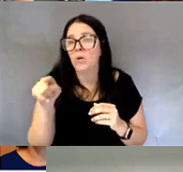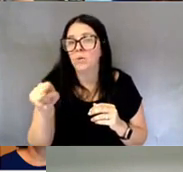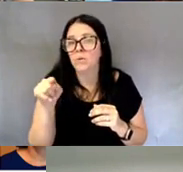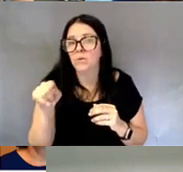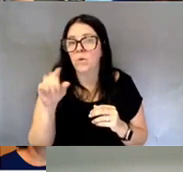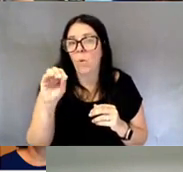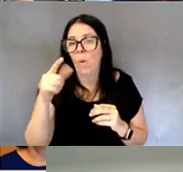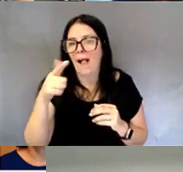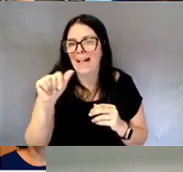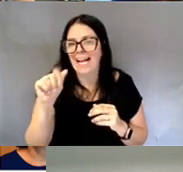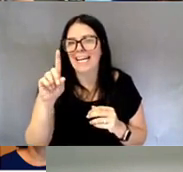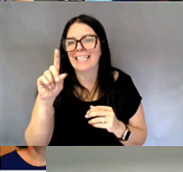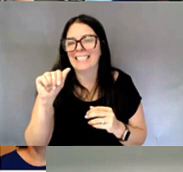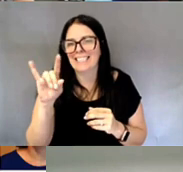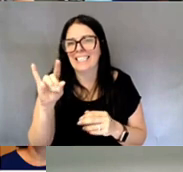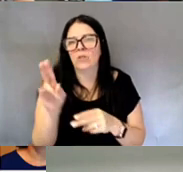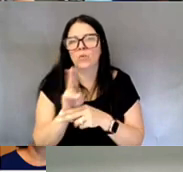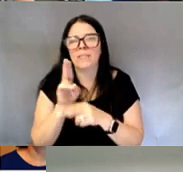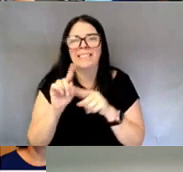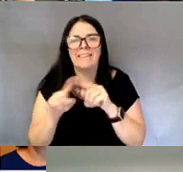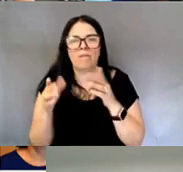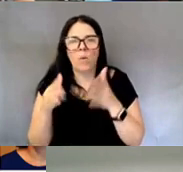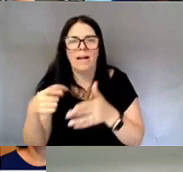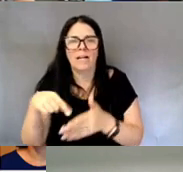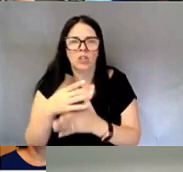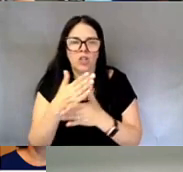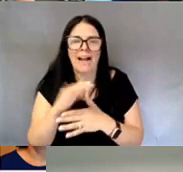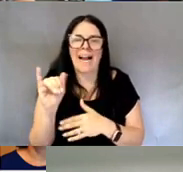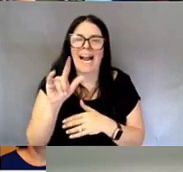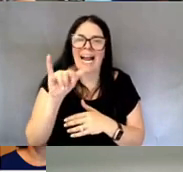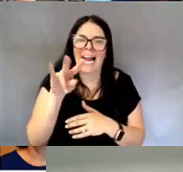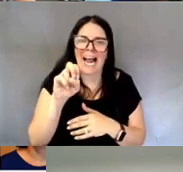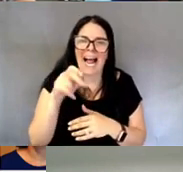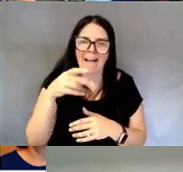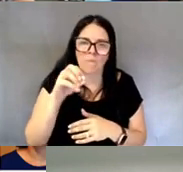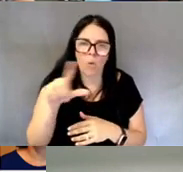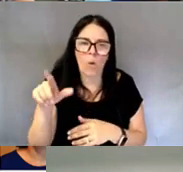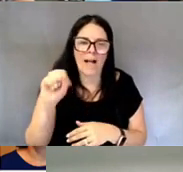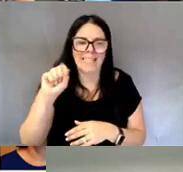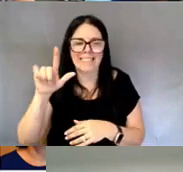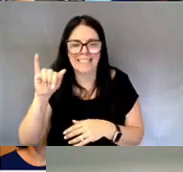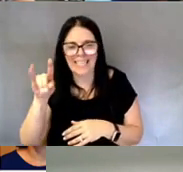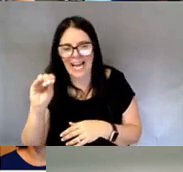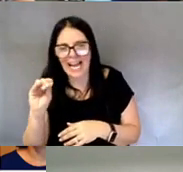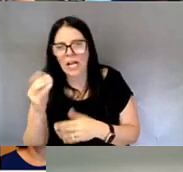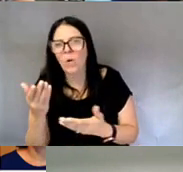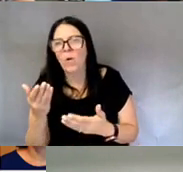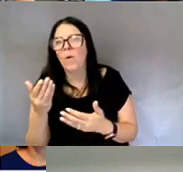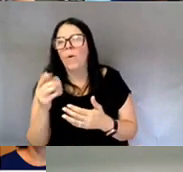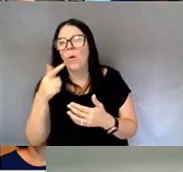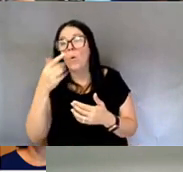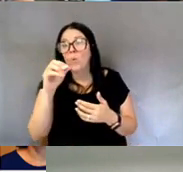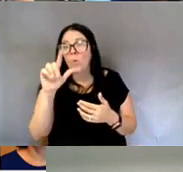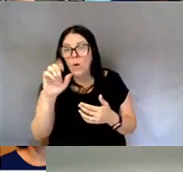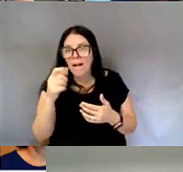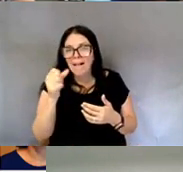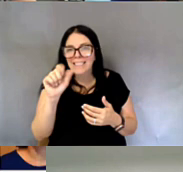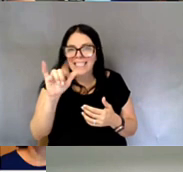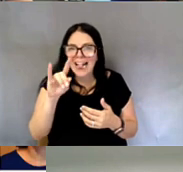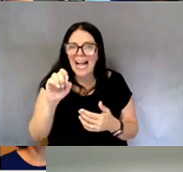of new collaborative tools, like such as live polls, Slido, Loom, along with the Google Slide with